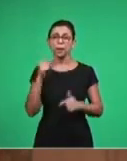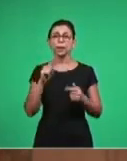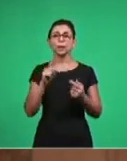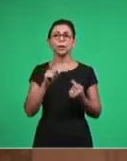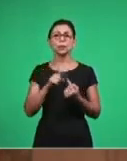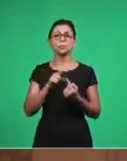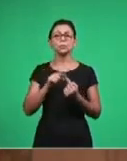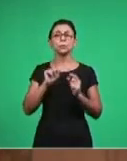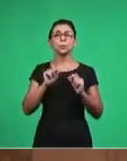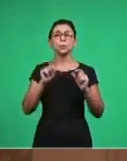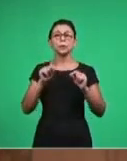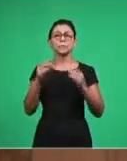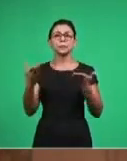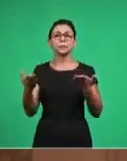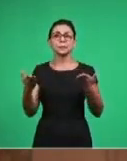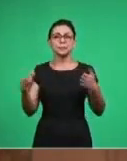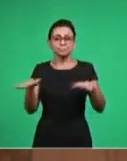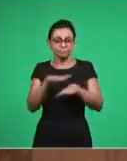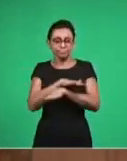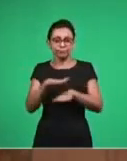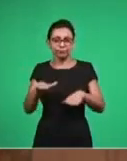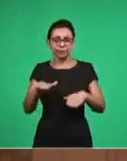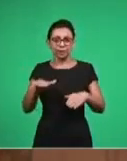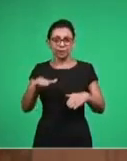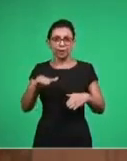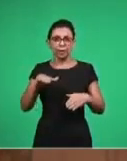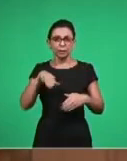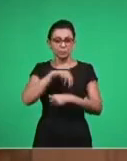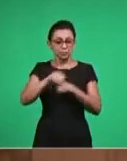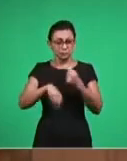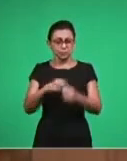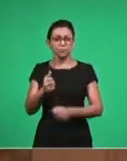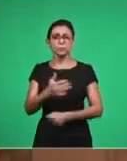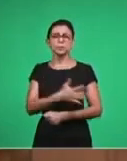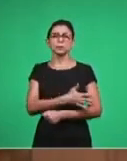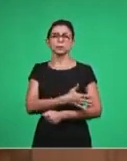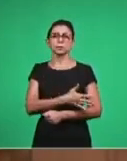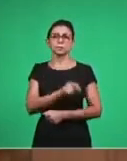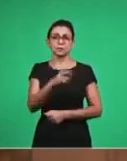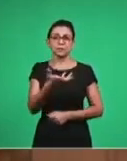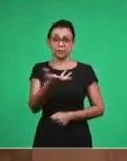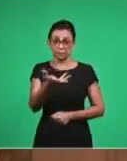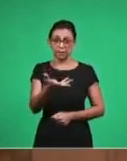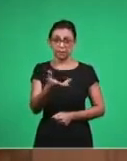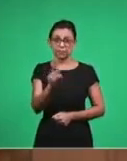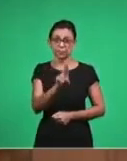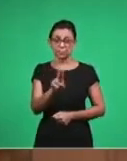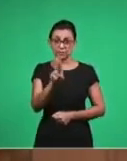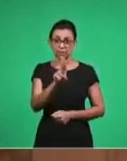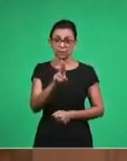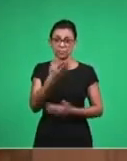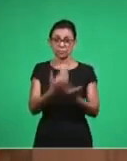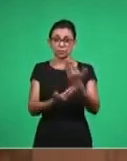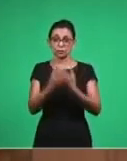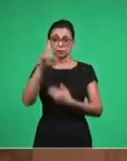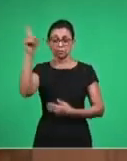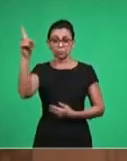The ministry, the life of the pastor, of the worker, the deacon, those who want to be